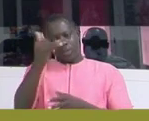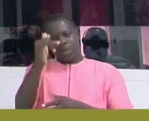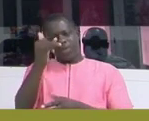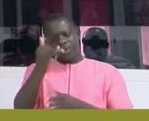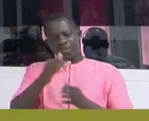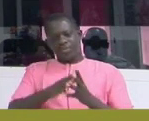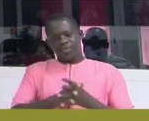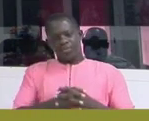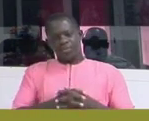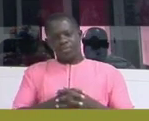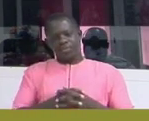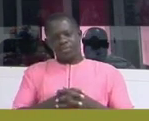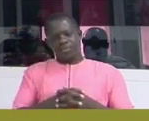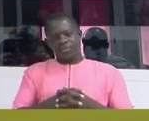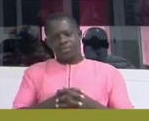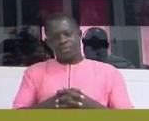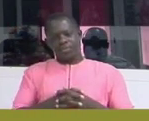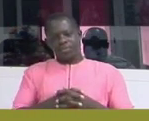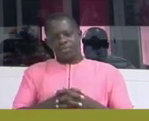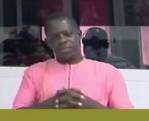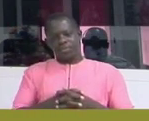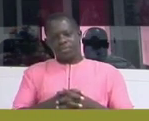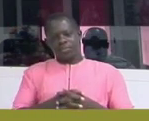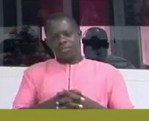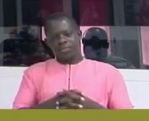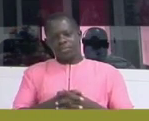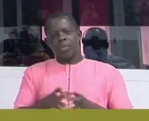friend? Huh? Yes.